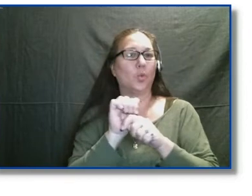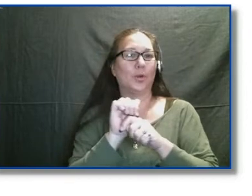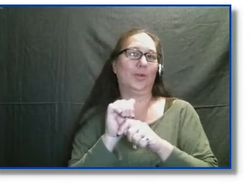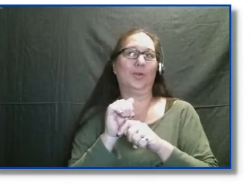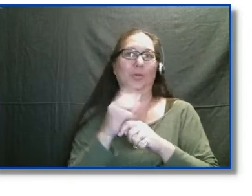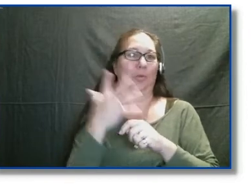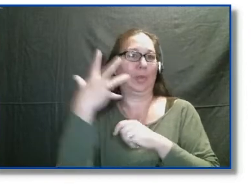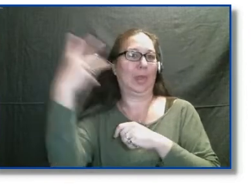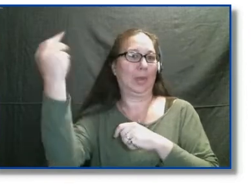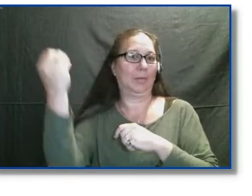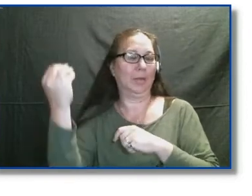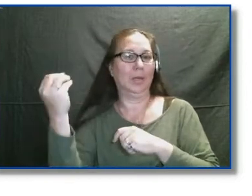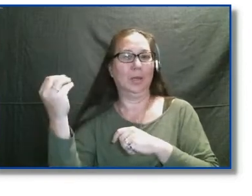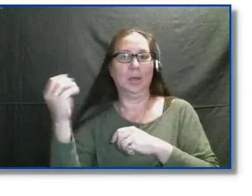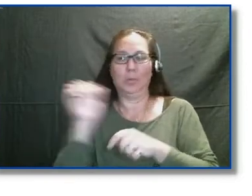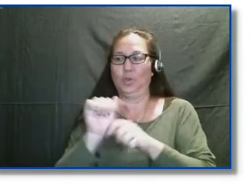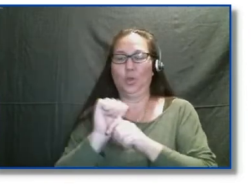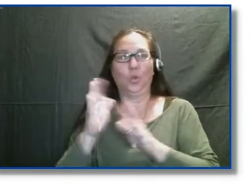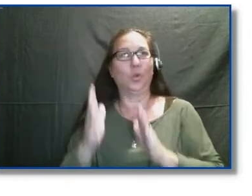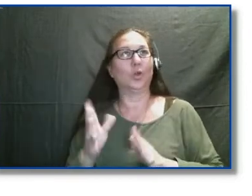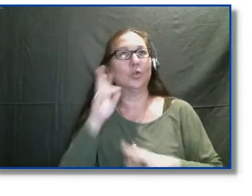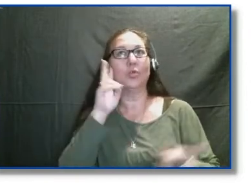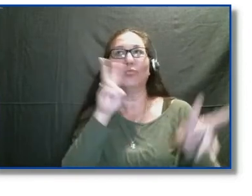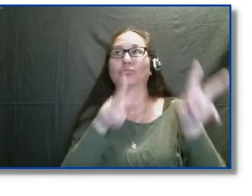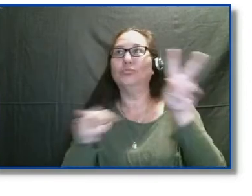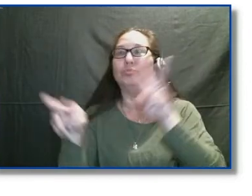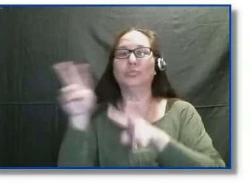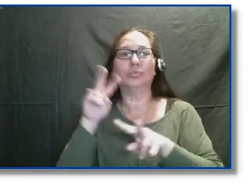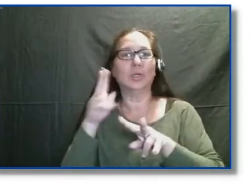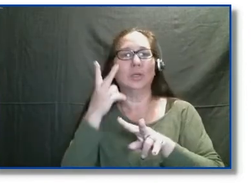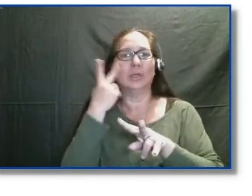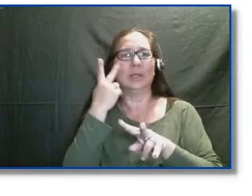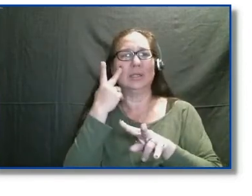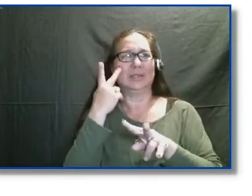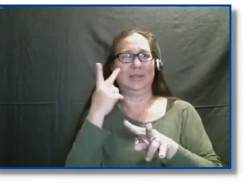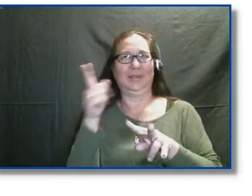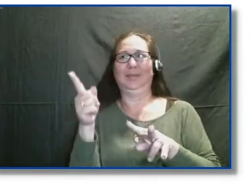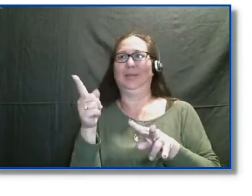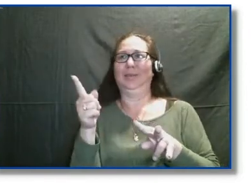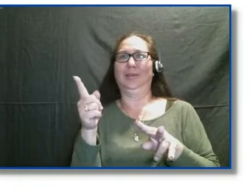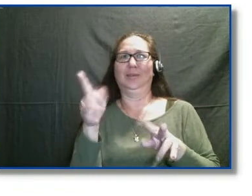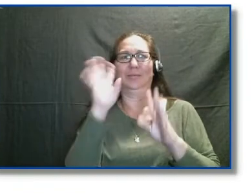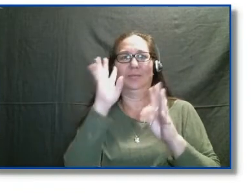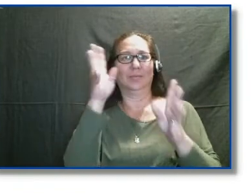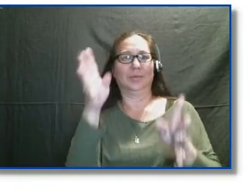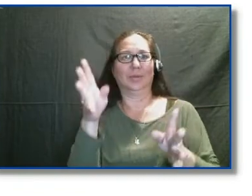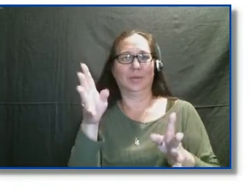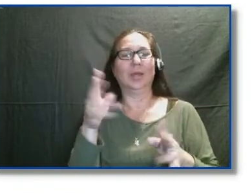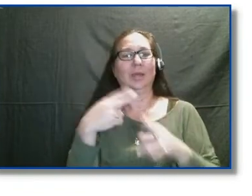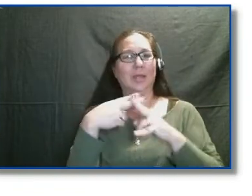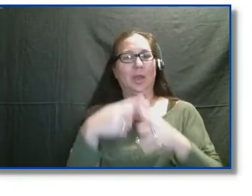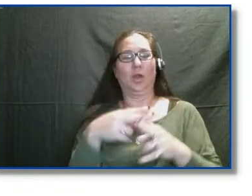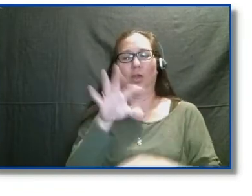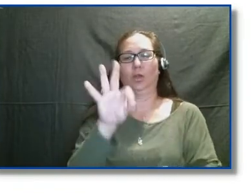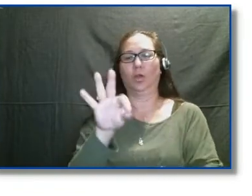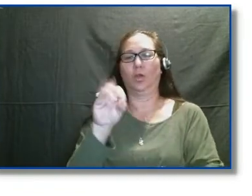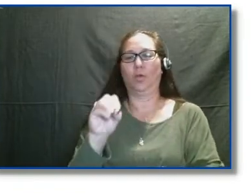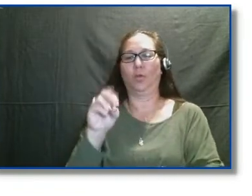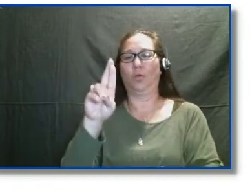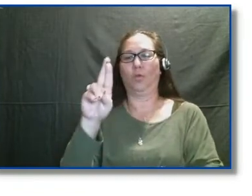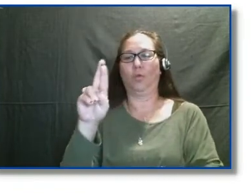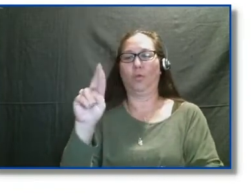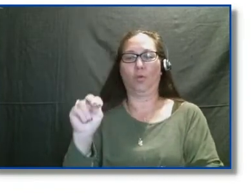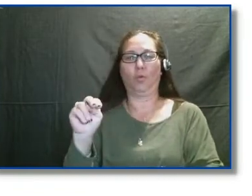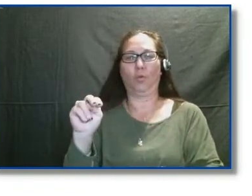back to the factories, and they discovered this quasi-geological formation, which they named Fordite, thinking about